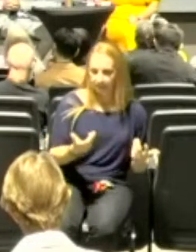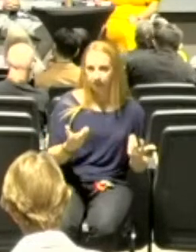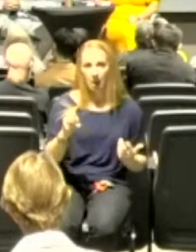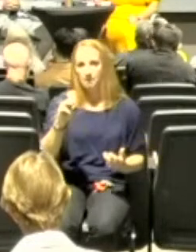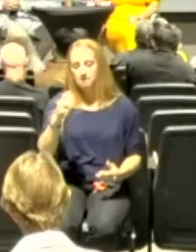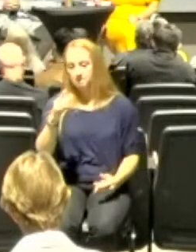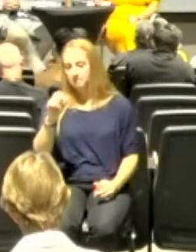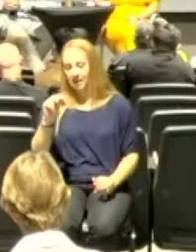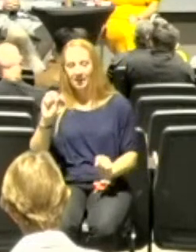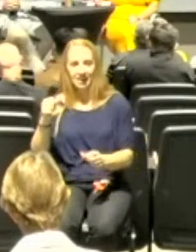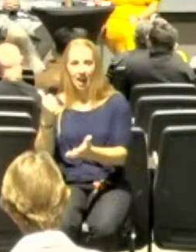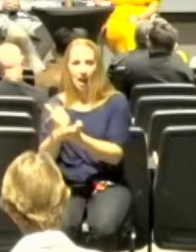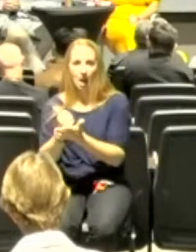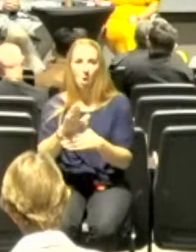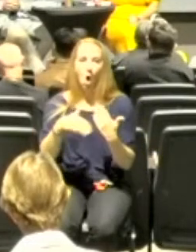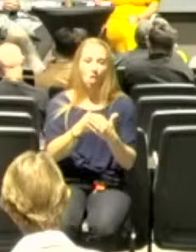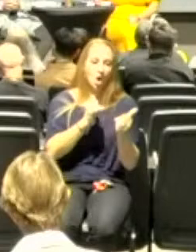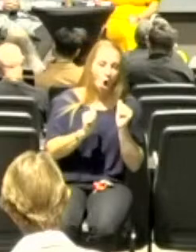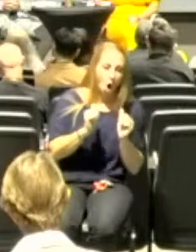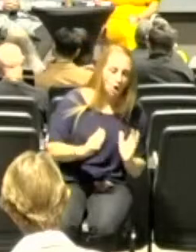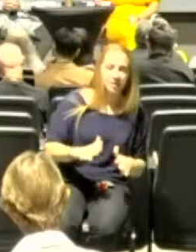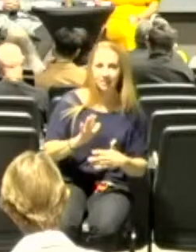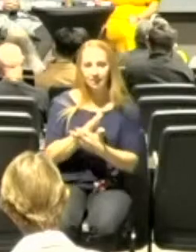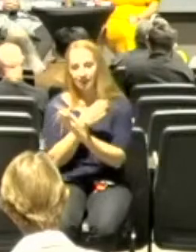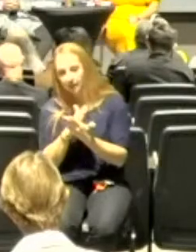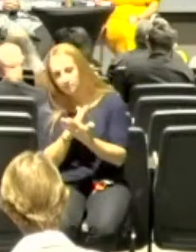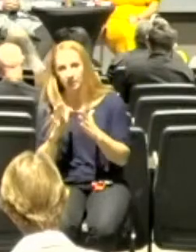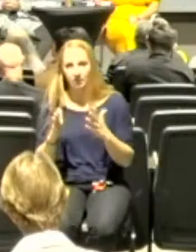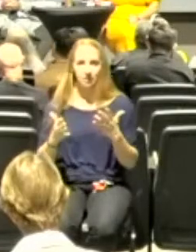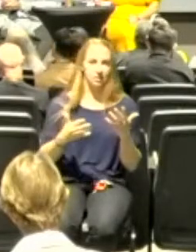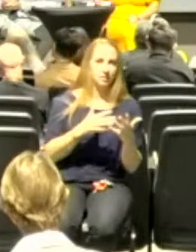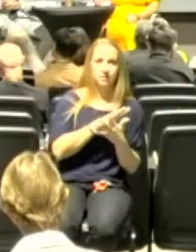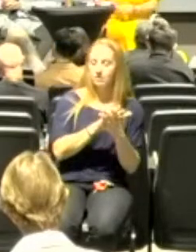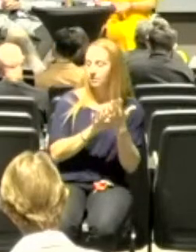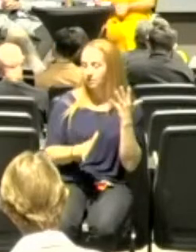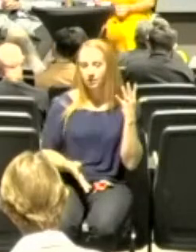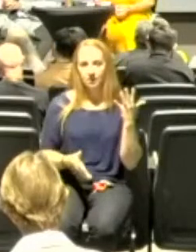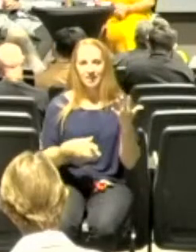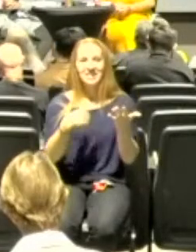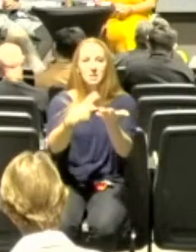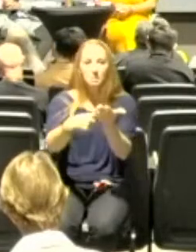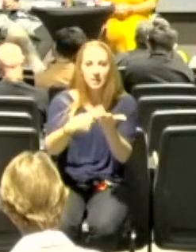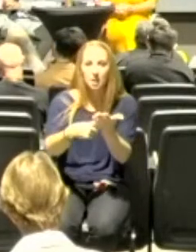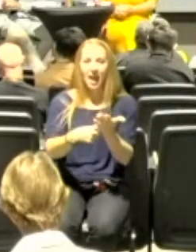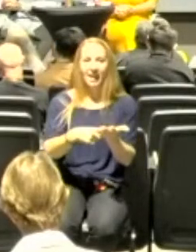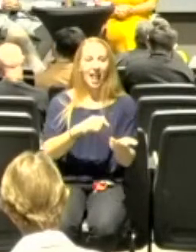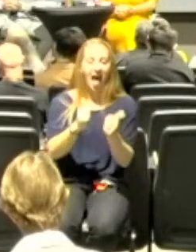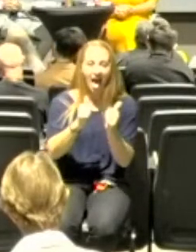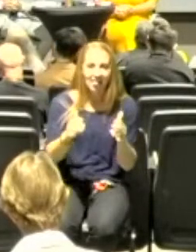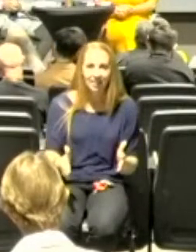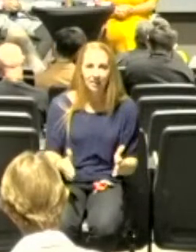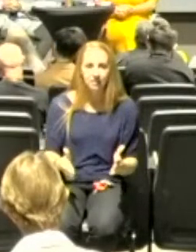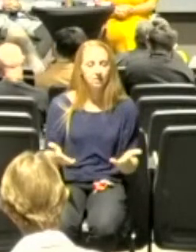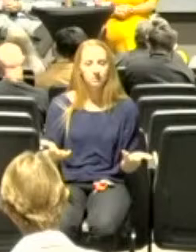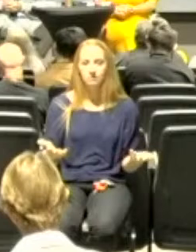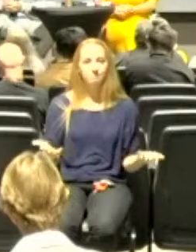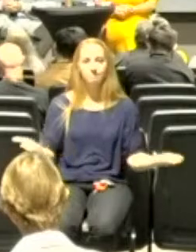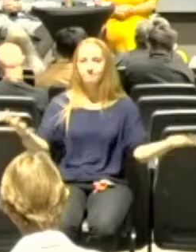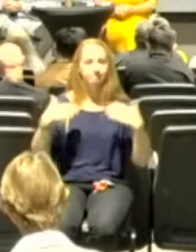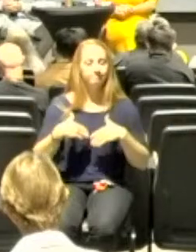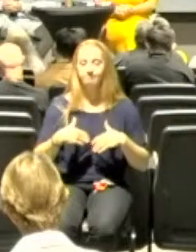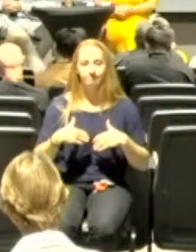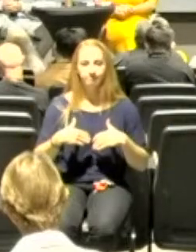artists, all the actors that I met, all the folks that said, I'm speech team, debate team, I'm an athlete. Go see us, third floor